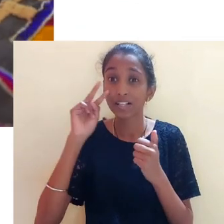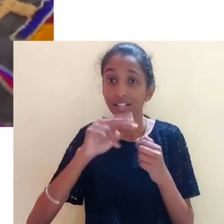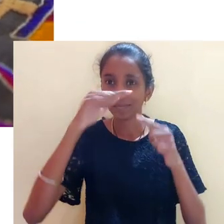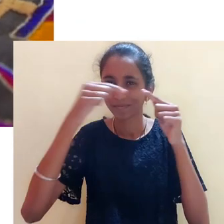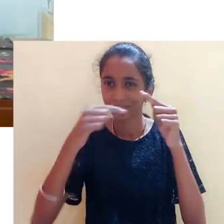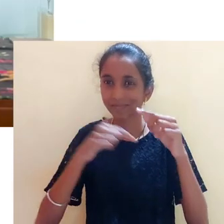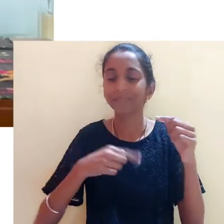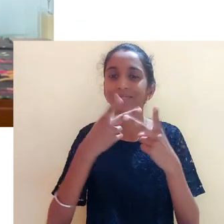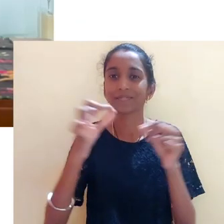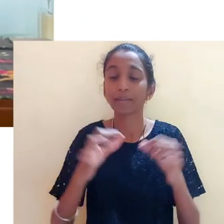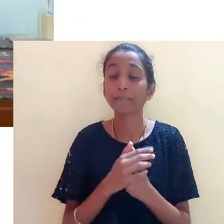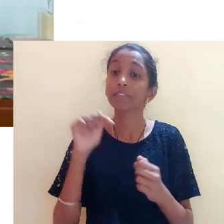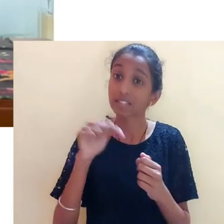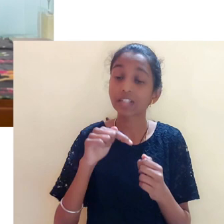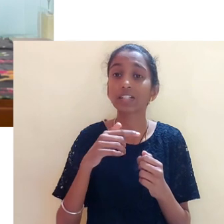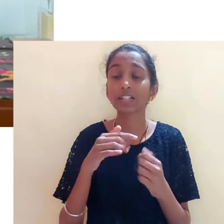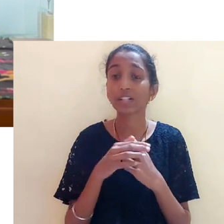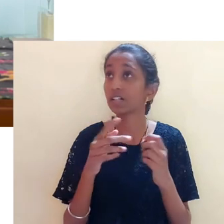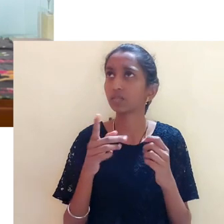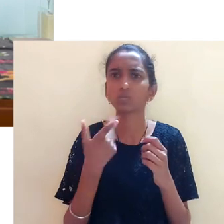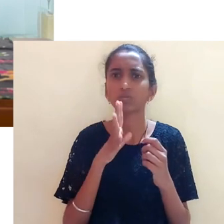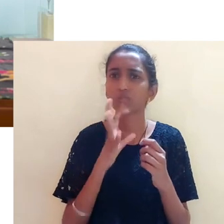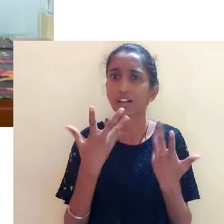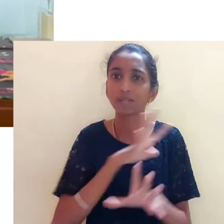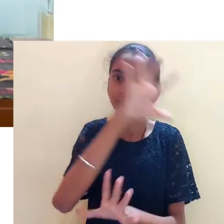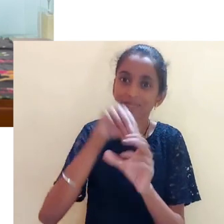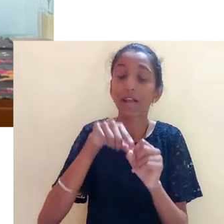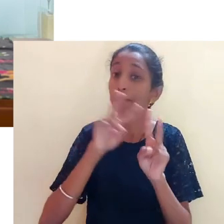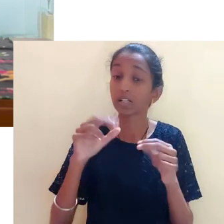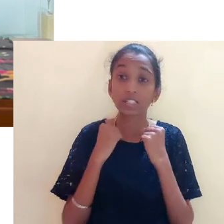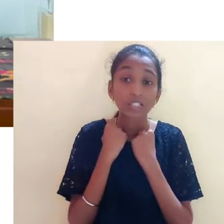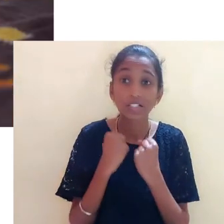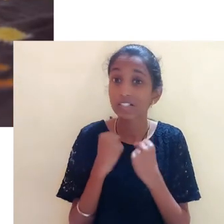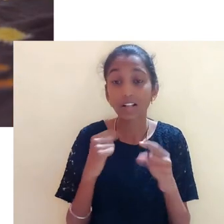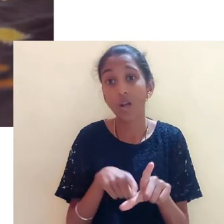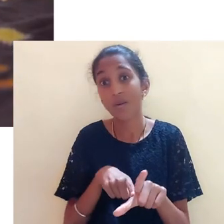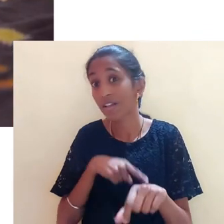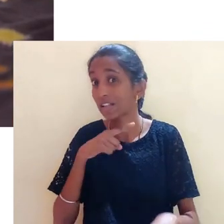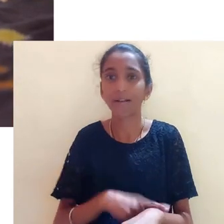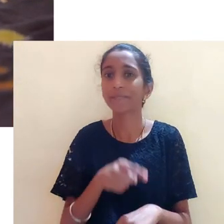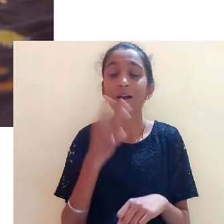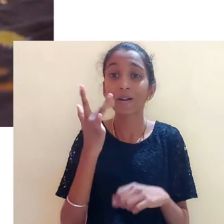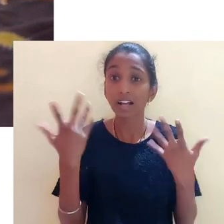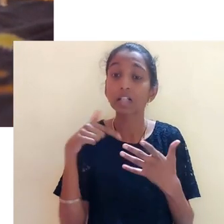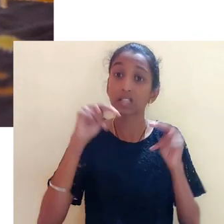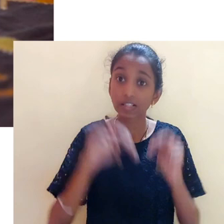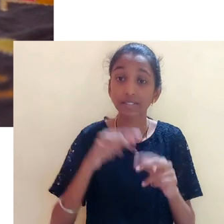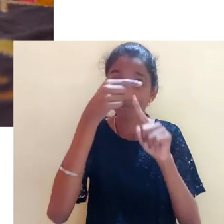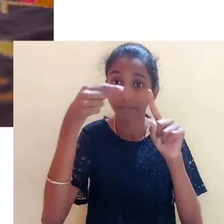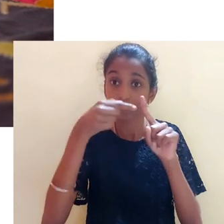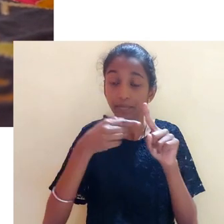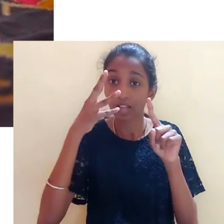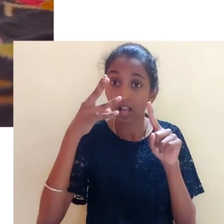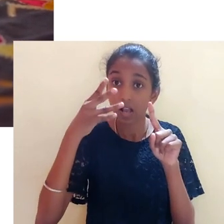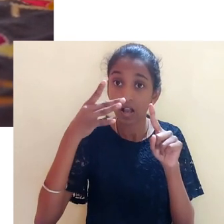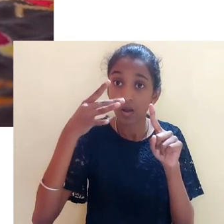Right. Right? And that's the really like cool part, but also the super painstaking part, mm. because they would have to count each of the threads on